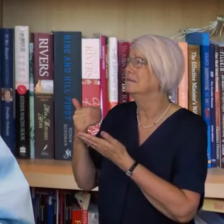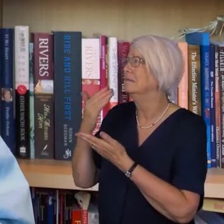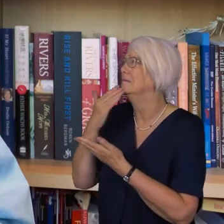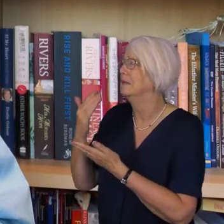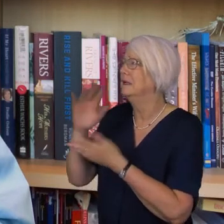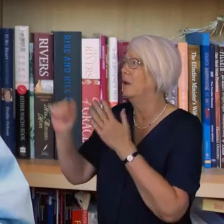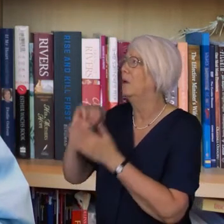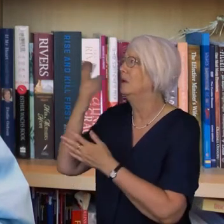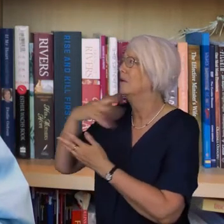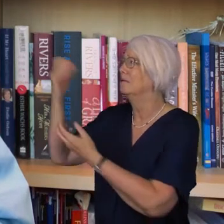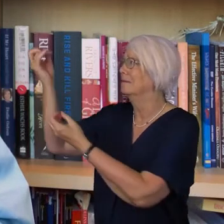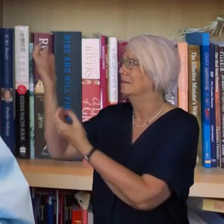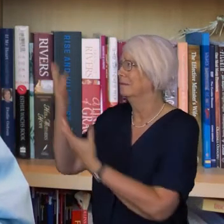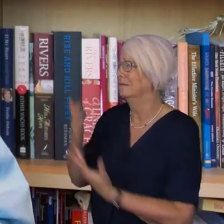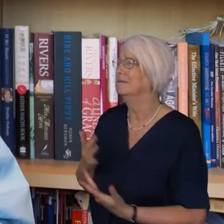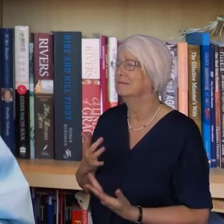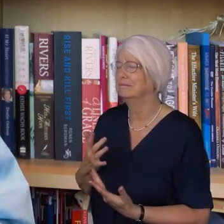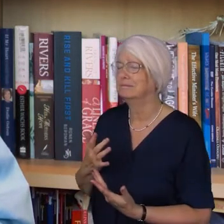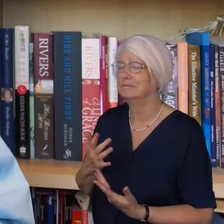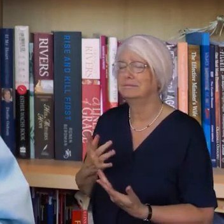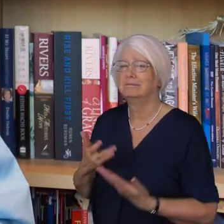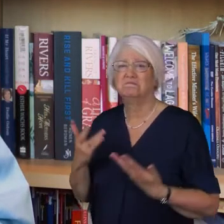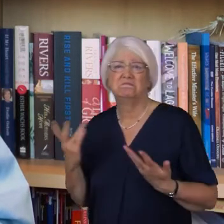Comforter. Come, Holy Spirit.